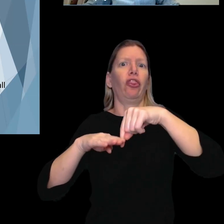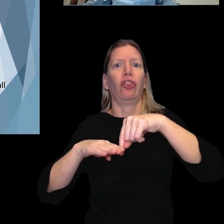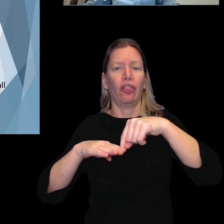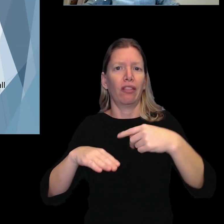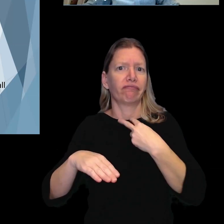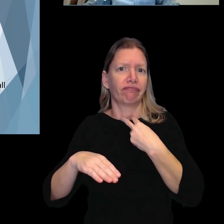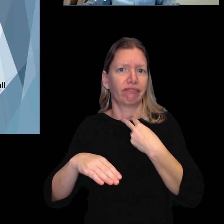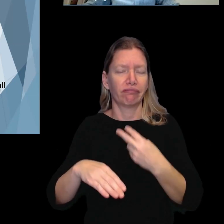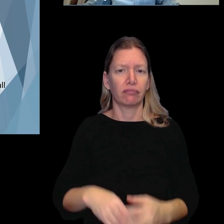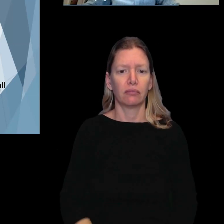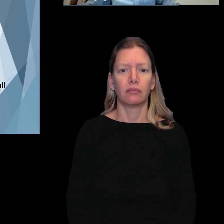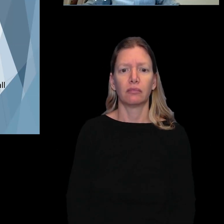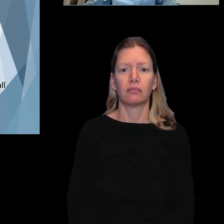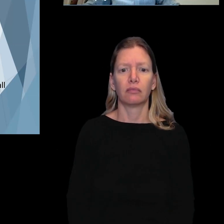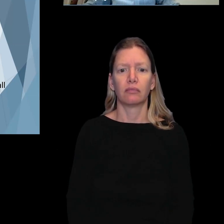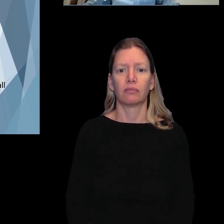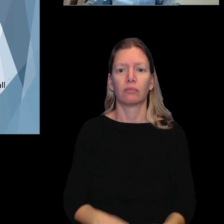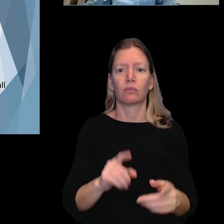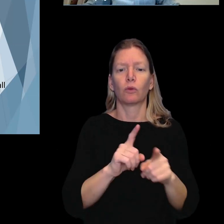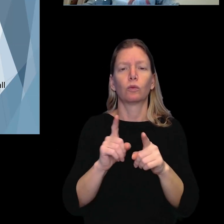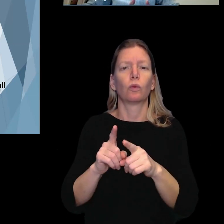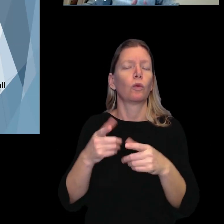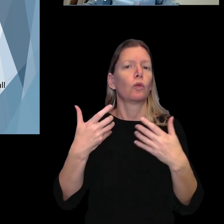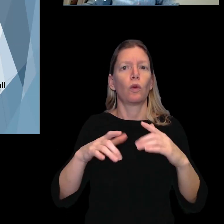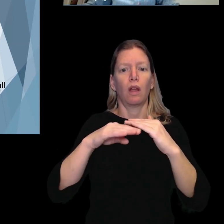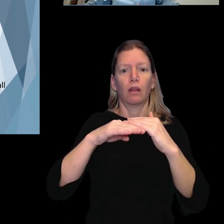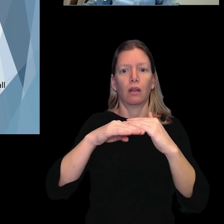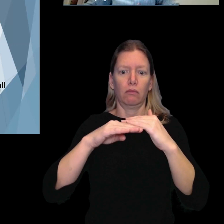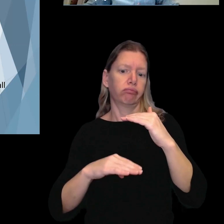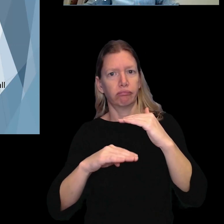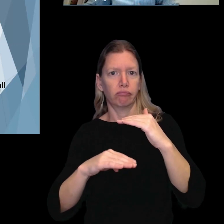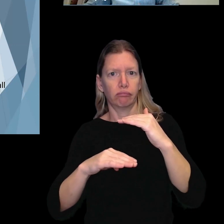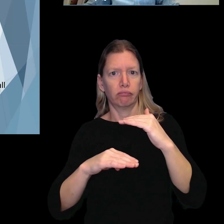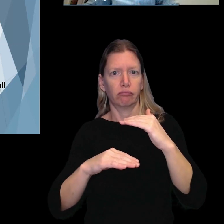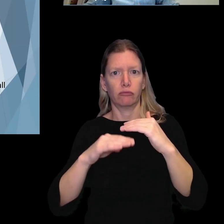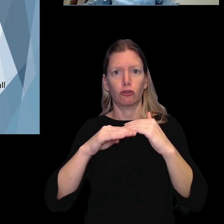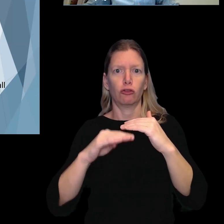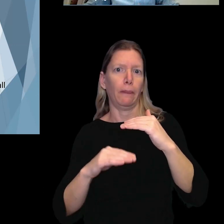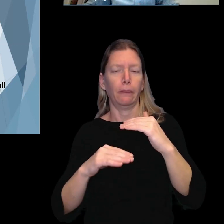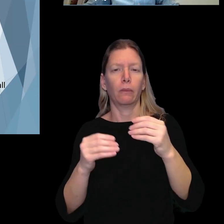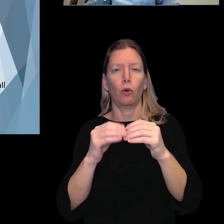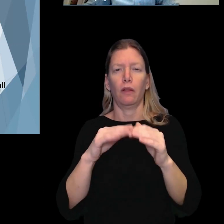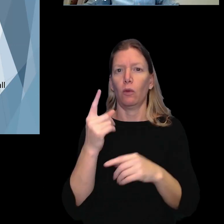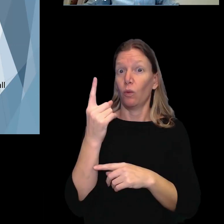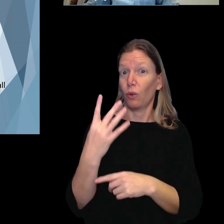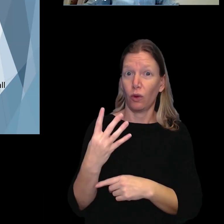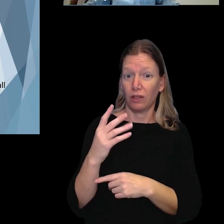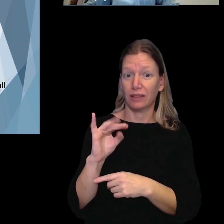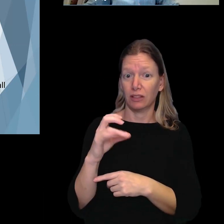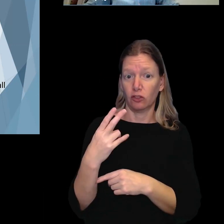to have their cane get stuck in it. You also want to make sure there are no sudden drops more than 1/4 of an